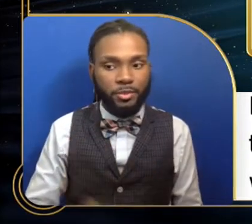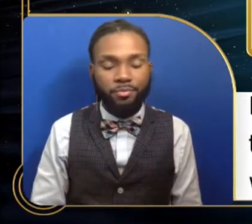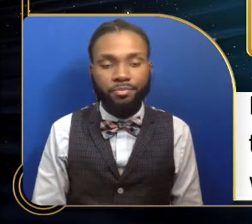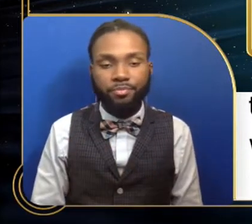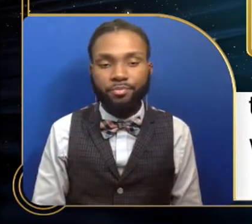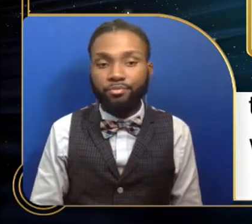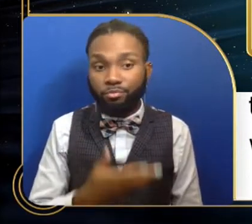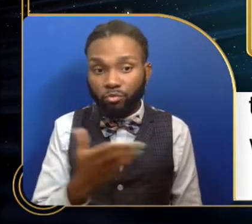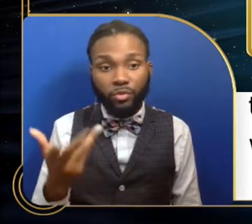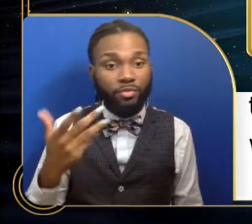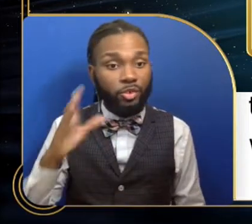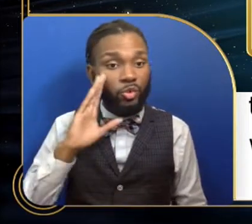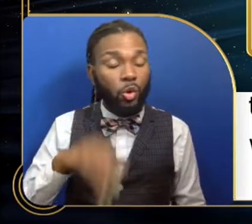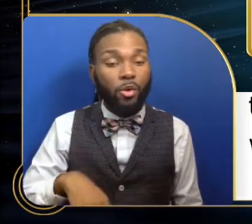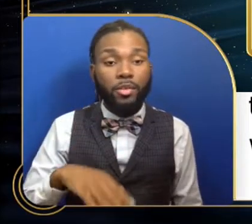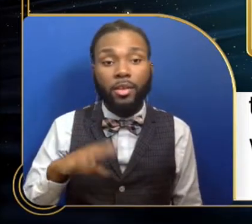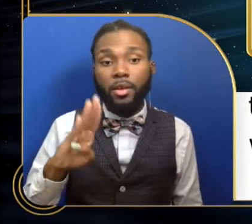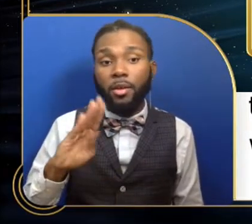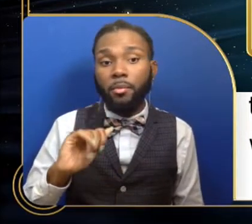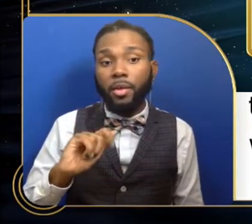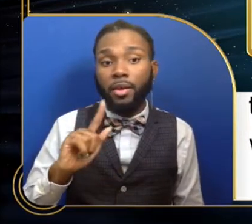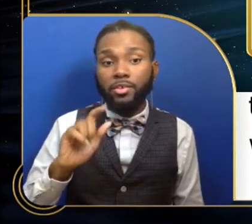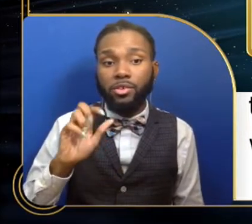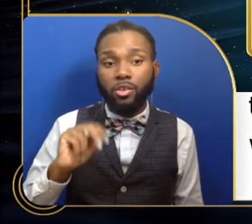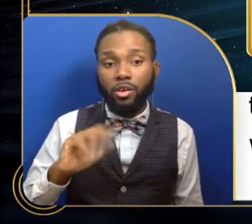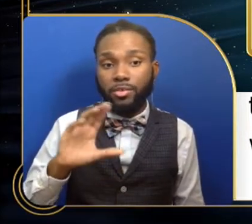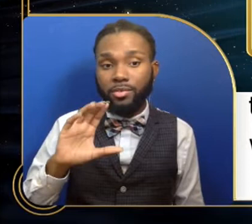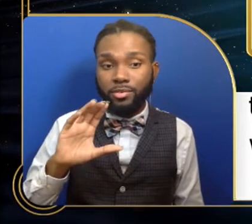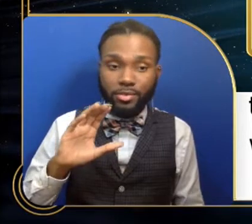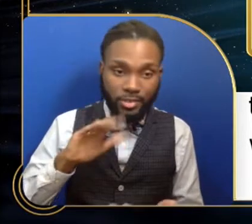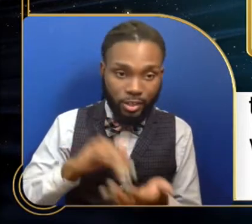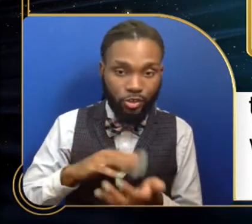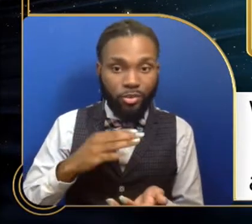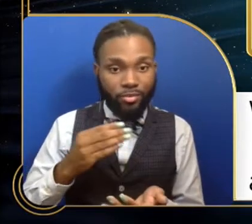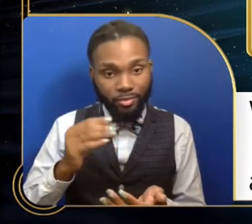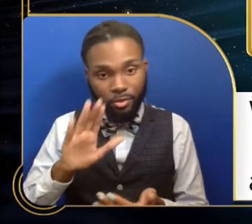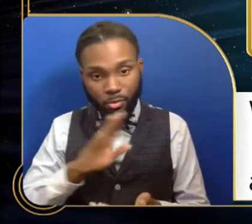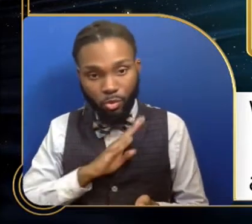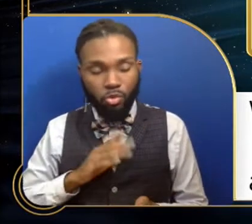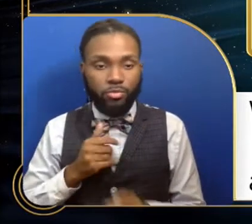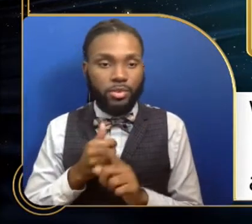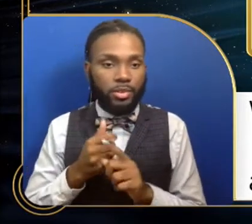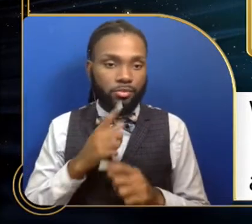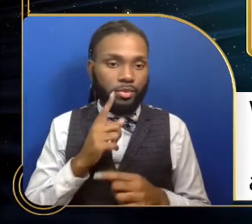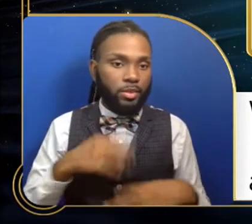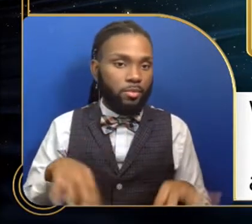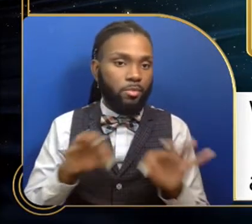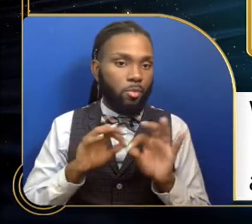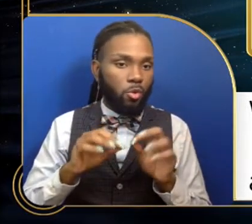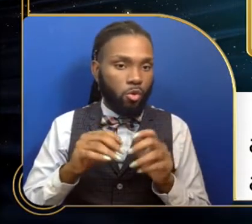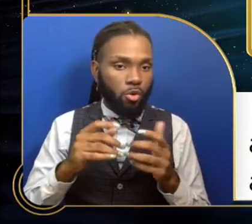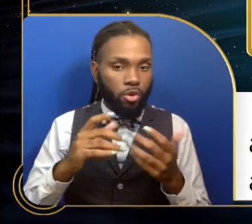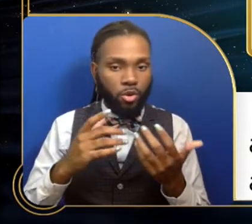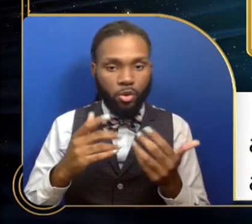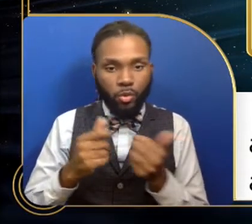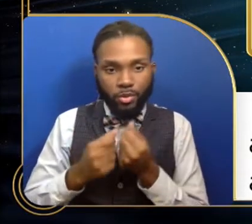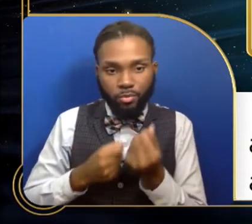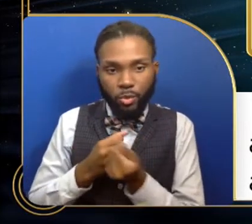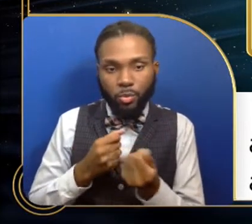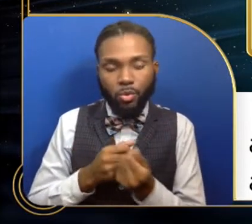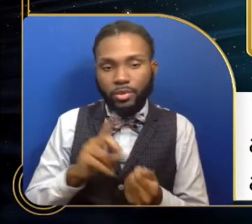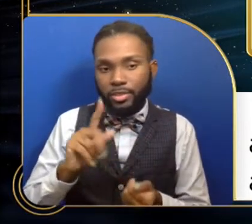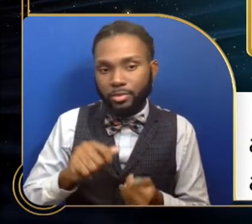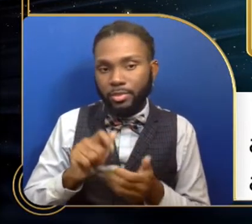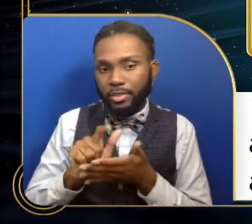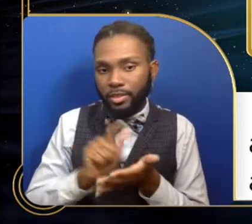Bazelon Center, its board, and its staff have been key partners in developing and promoting disability legislation for a long,